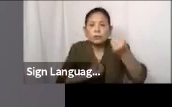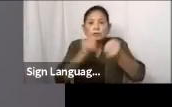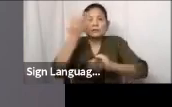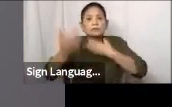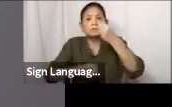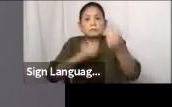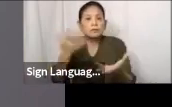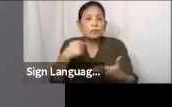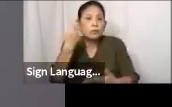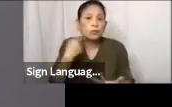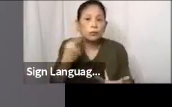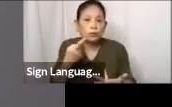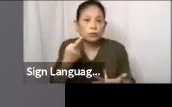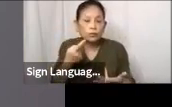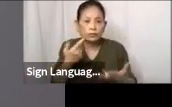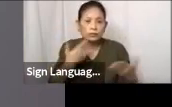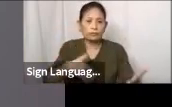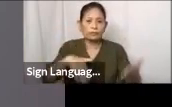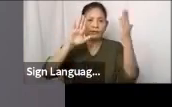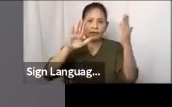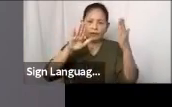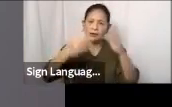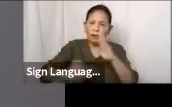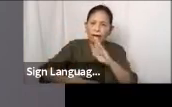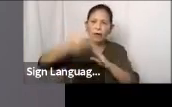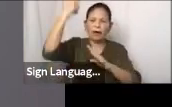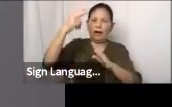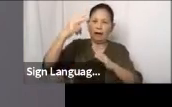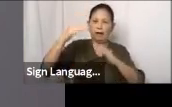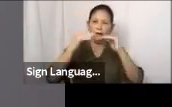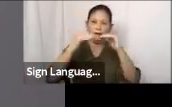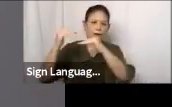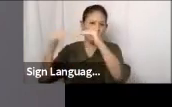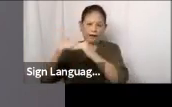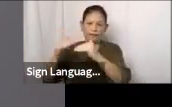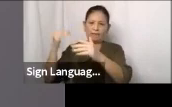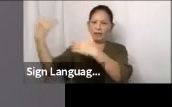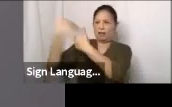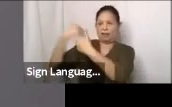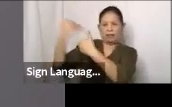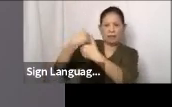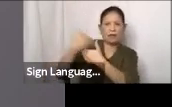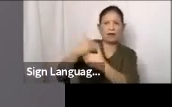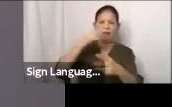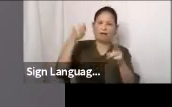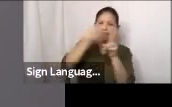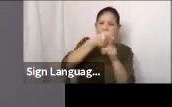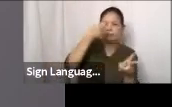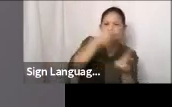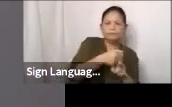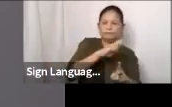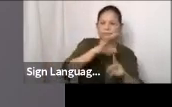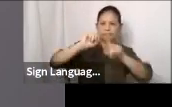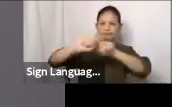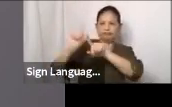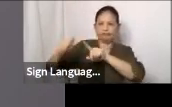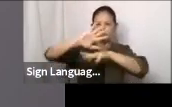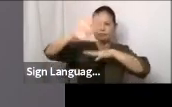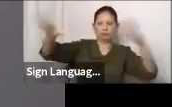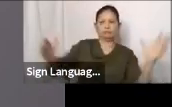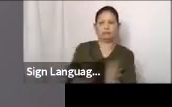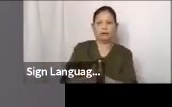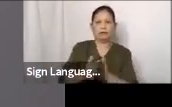situation. Face high levels of mistreatment, harassment, and violence in every aspect of life. And the